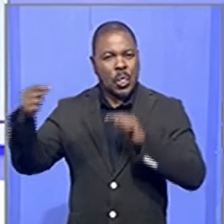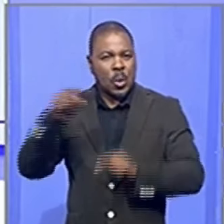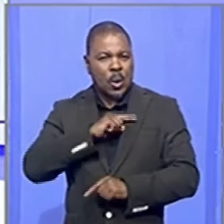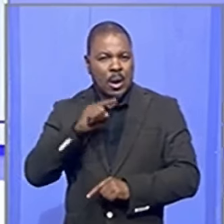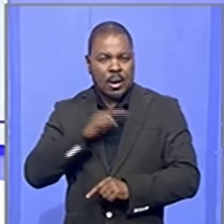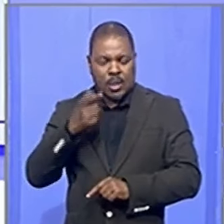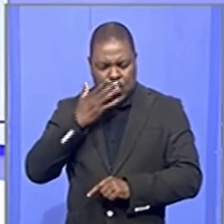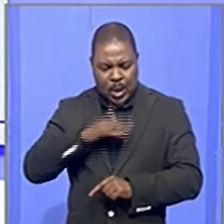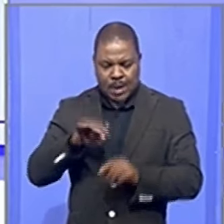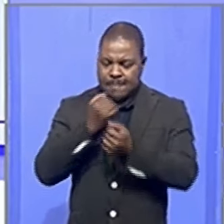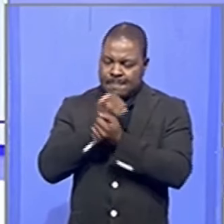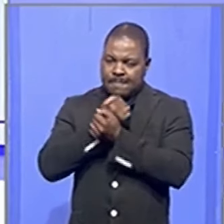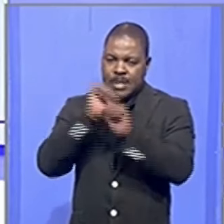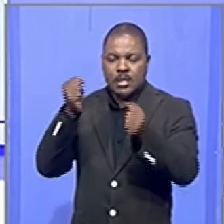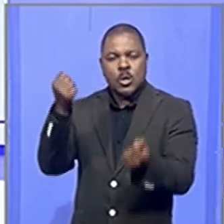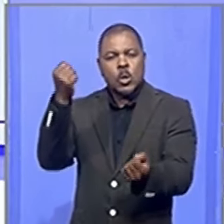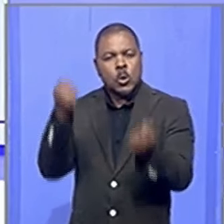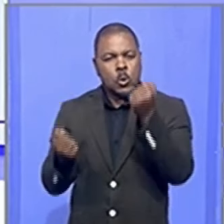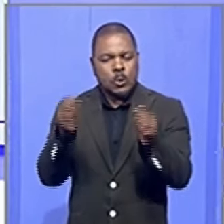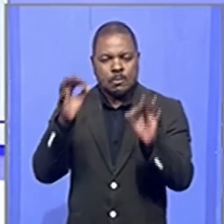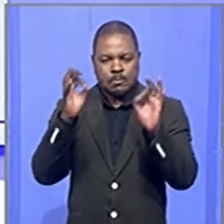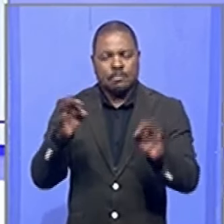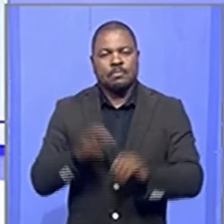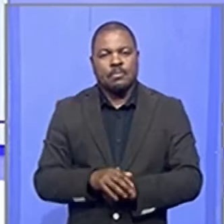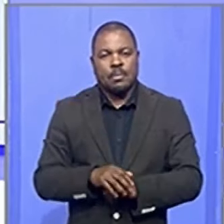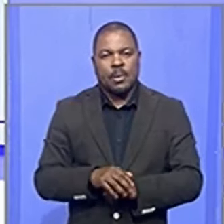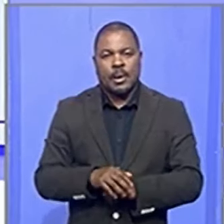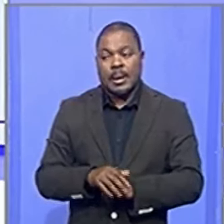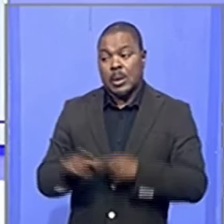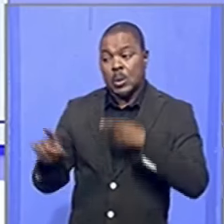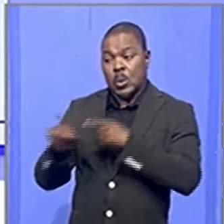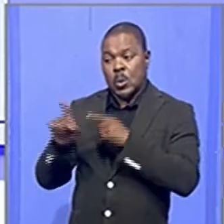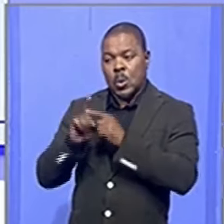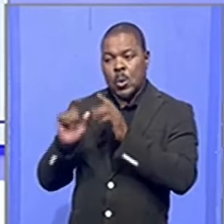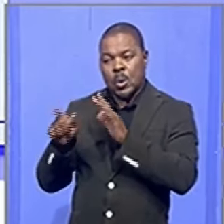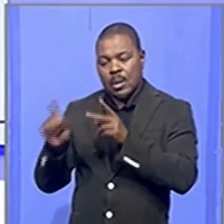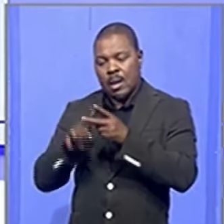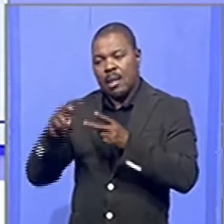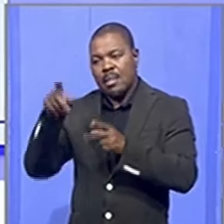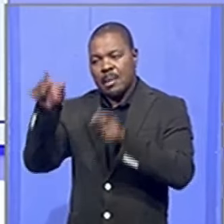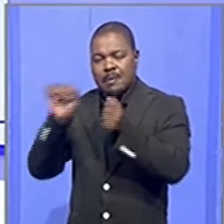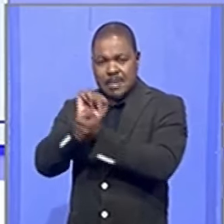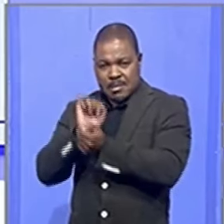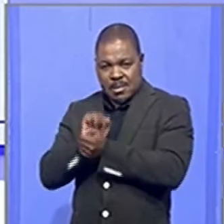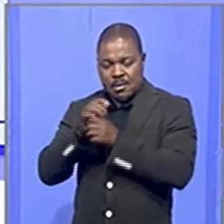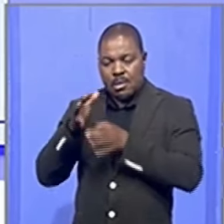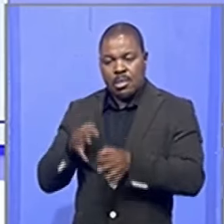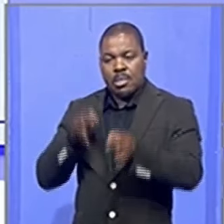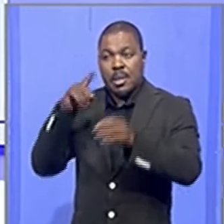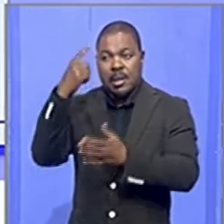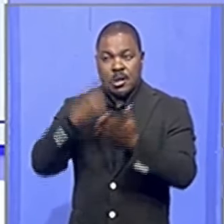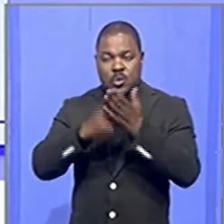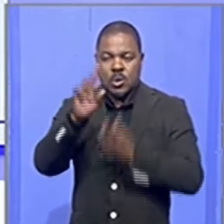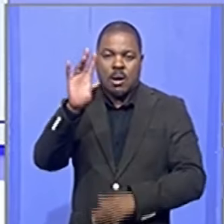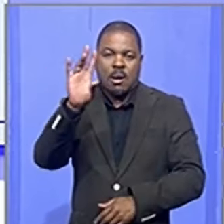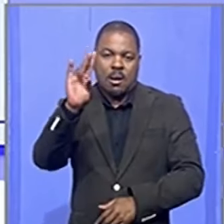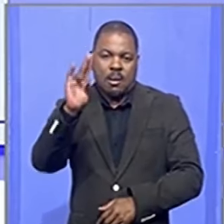e lokologilego gape e sena bosodi molato kgatlhanong le Bester le balatofatšwa ka ena o šutišeditše go ya go la boraro la bekeng yeo e